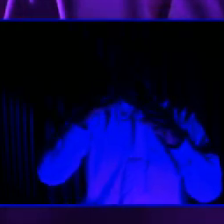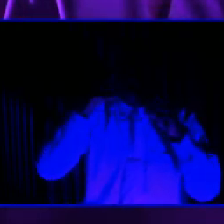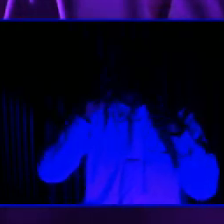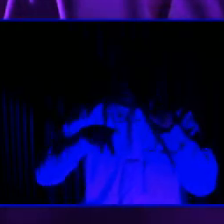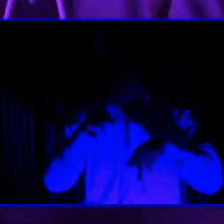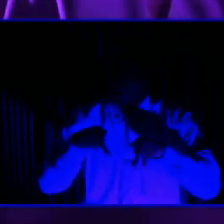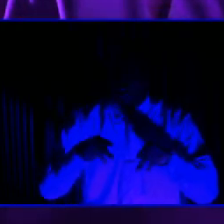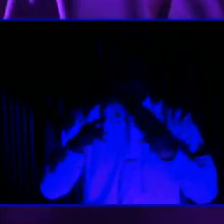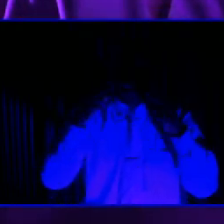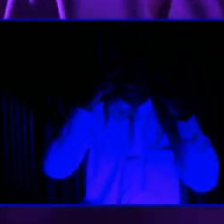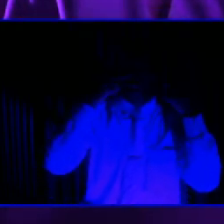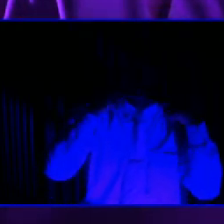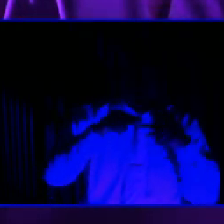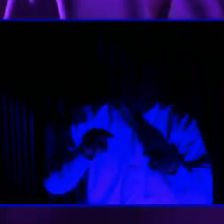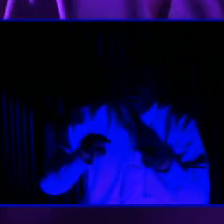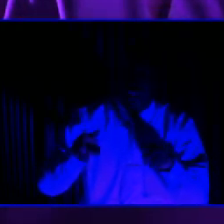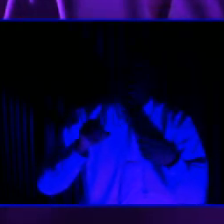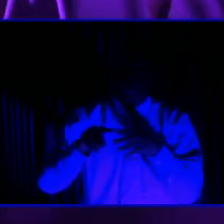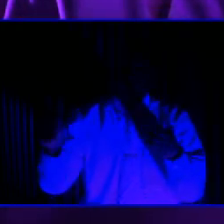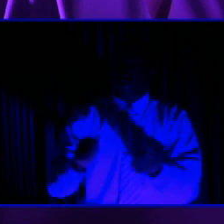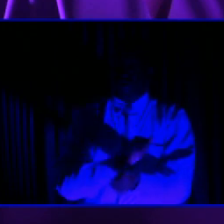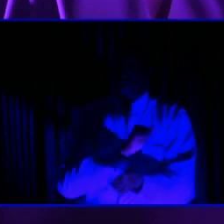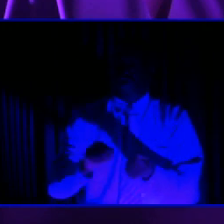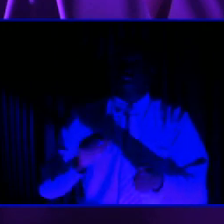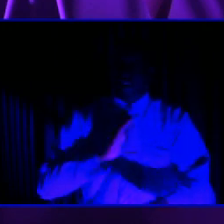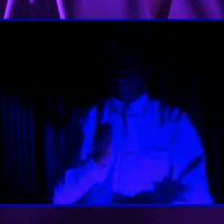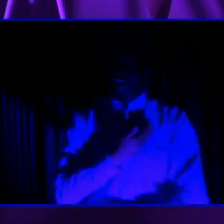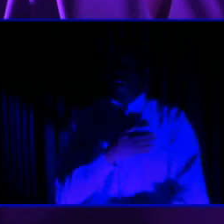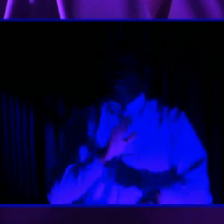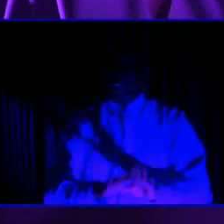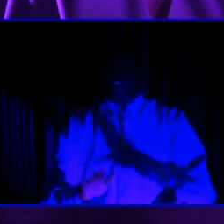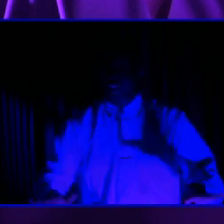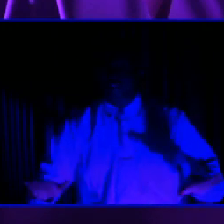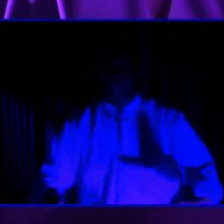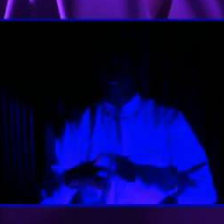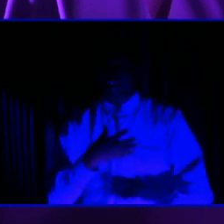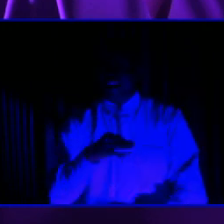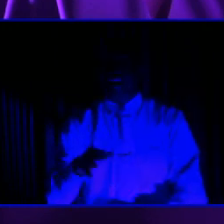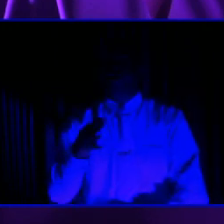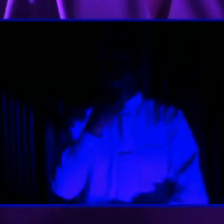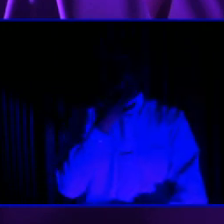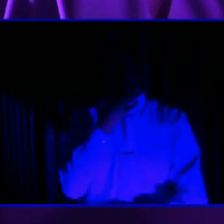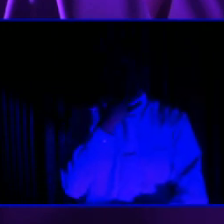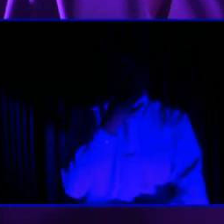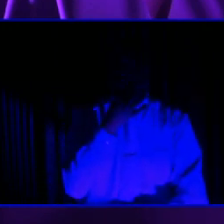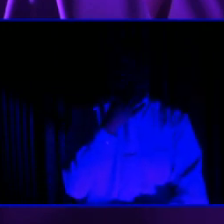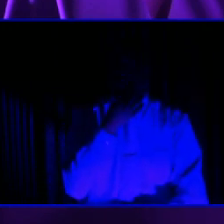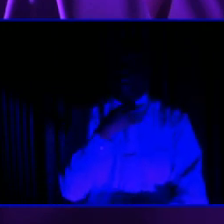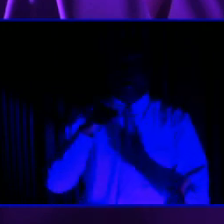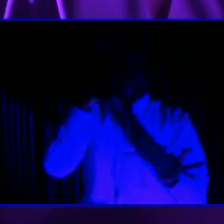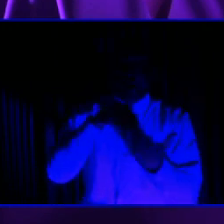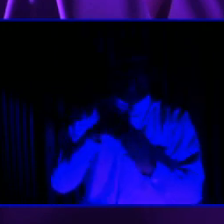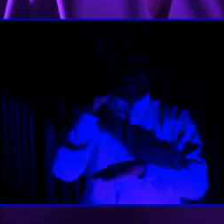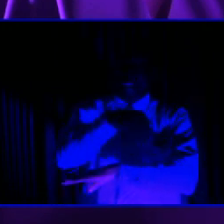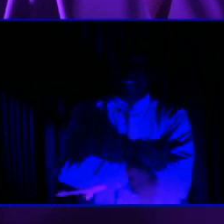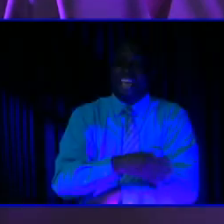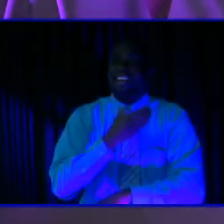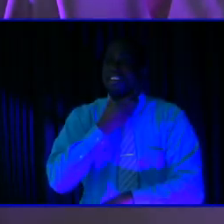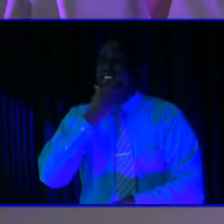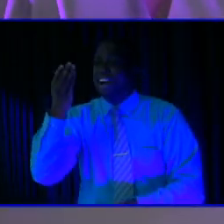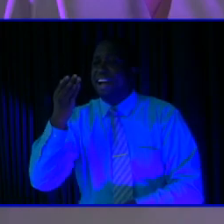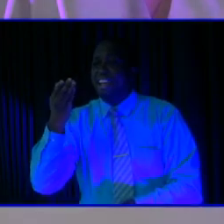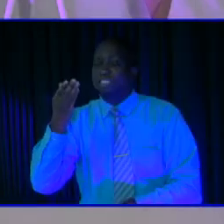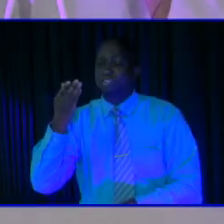darkness is upon the land. And in a little while, the midnight cry will be sounded. The